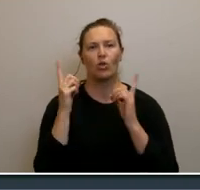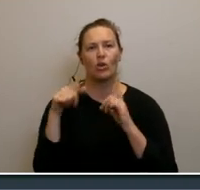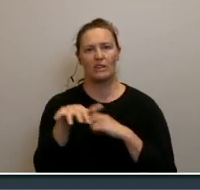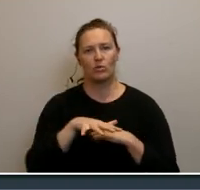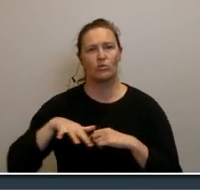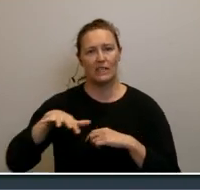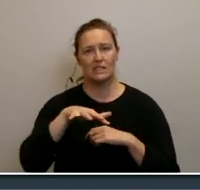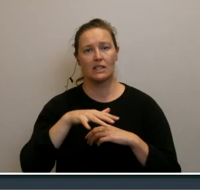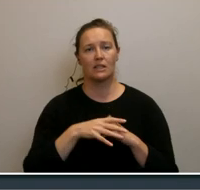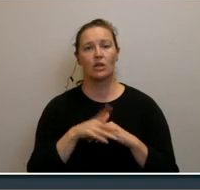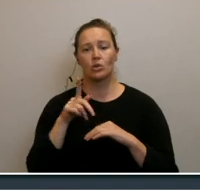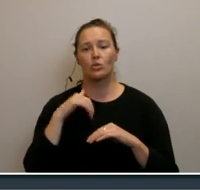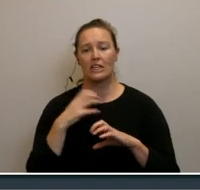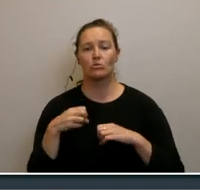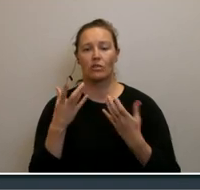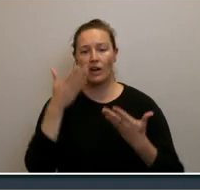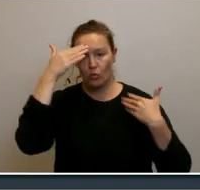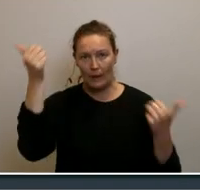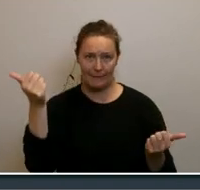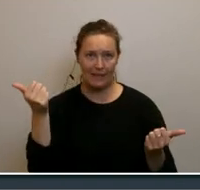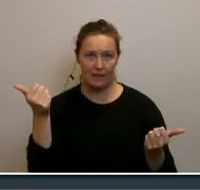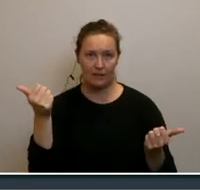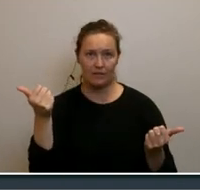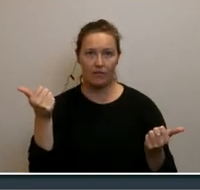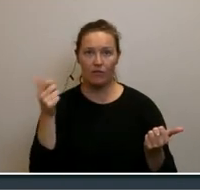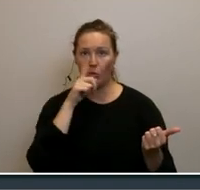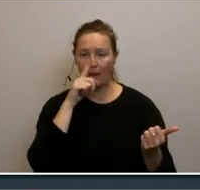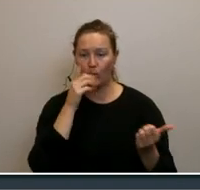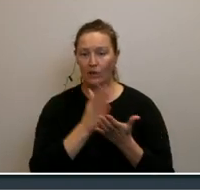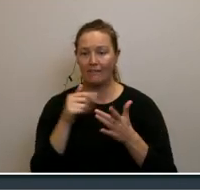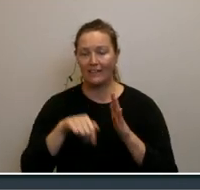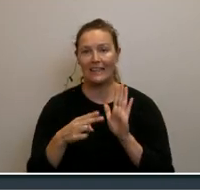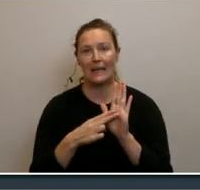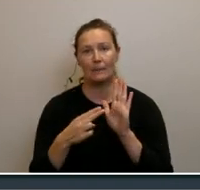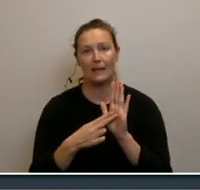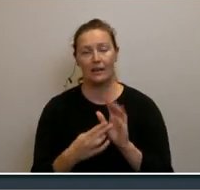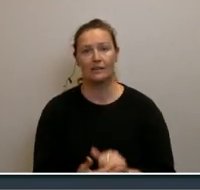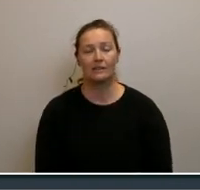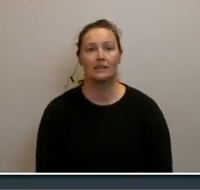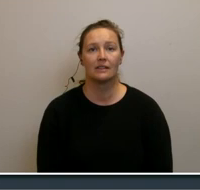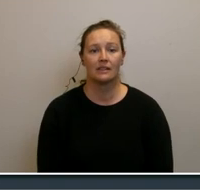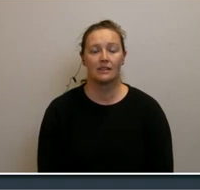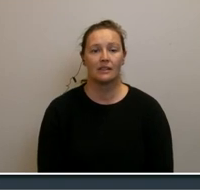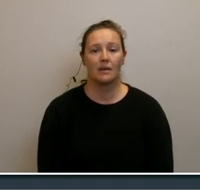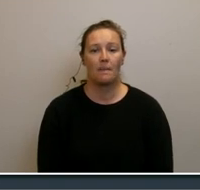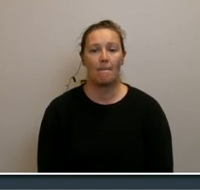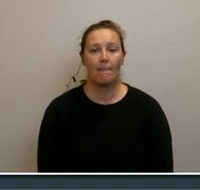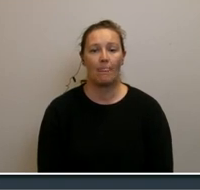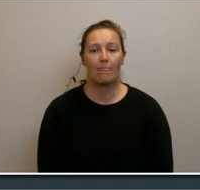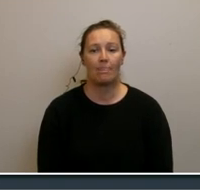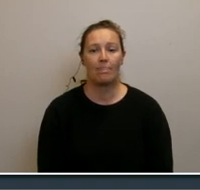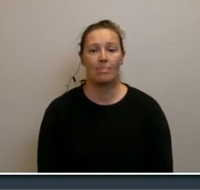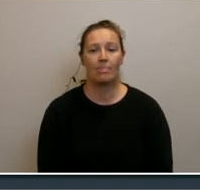have this requirement of delivering well-being for the people living in your territory. And